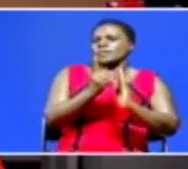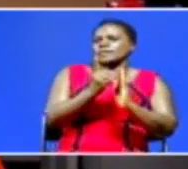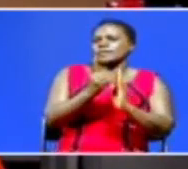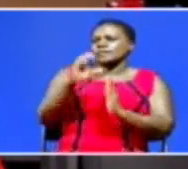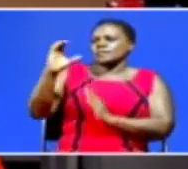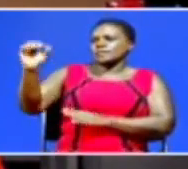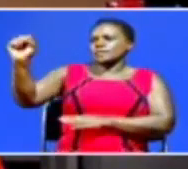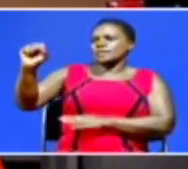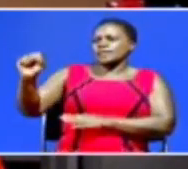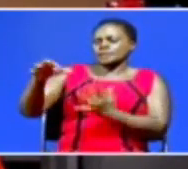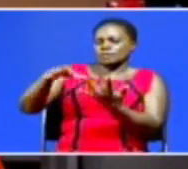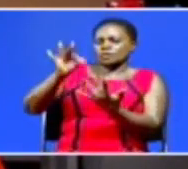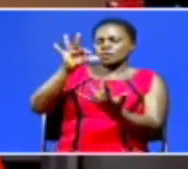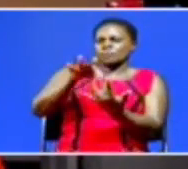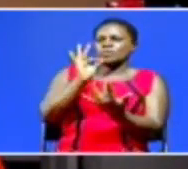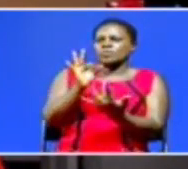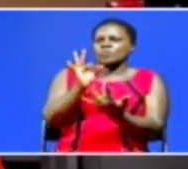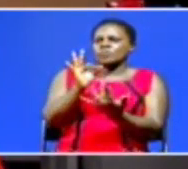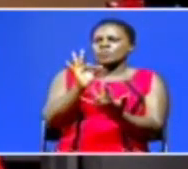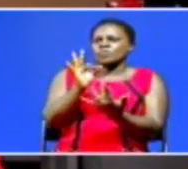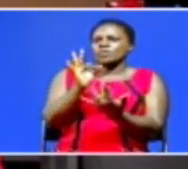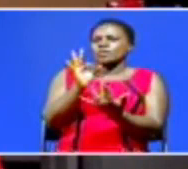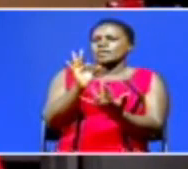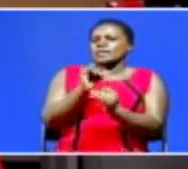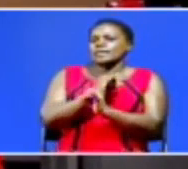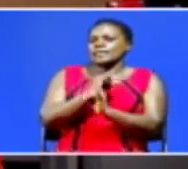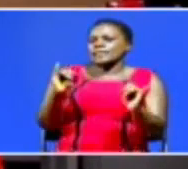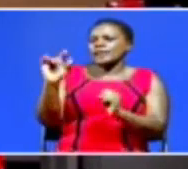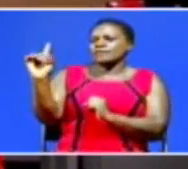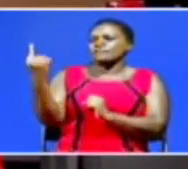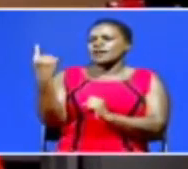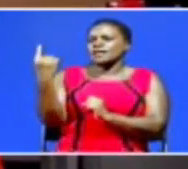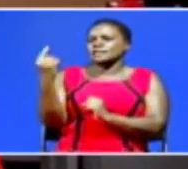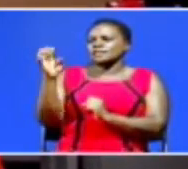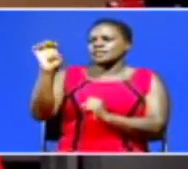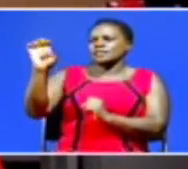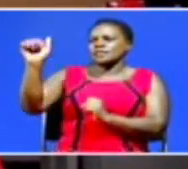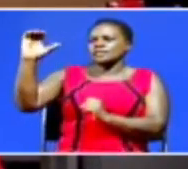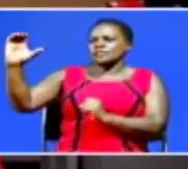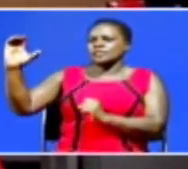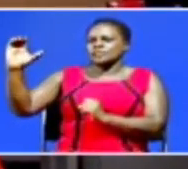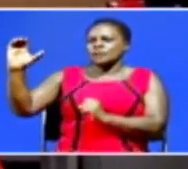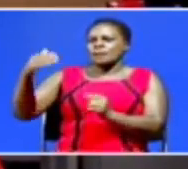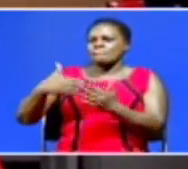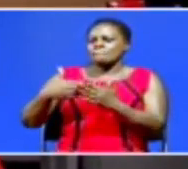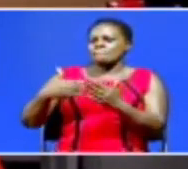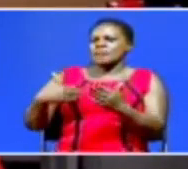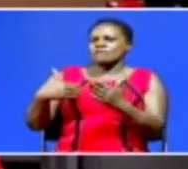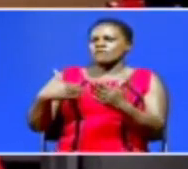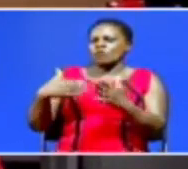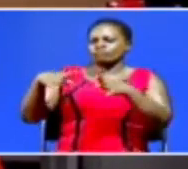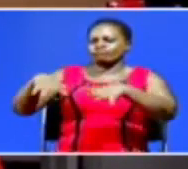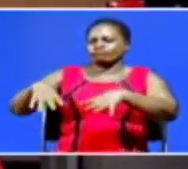Trade Principal Secretary nominee Johnson Weru will have to be cleared by the Ethics and Anti-Corruption Commission before he